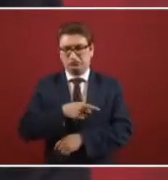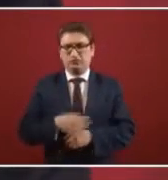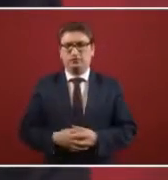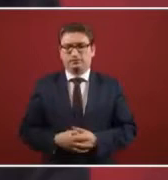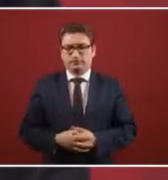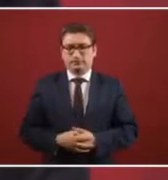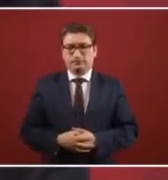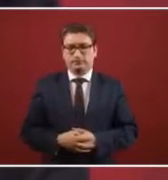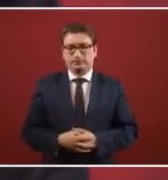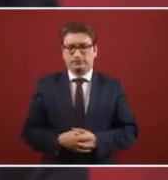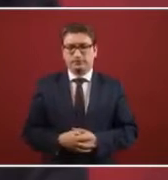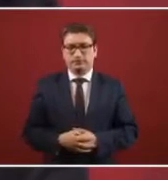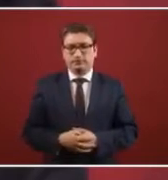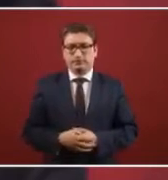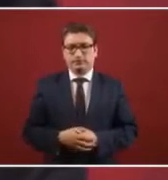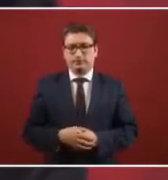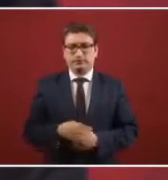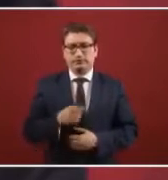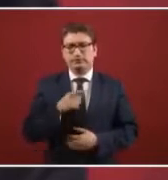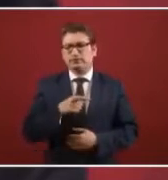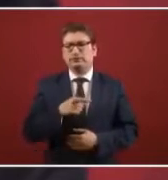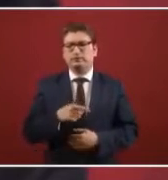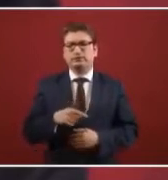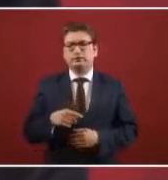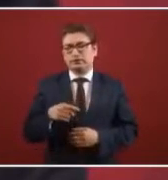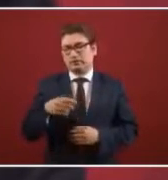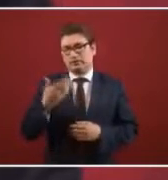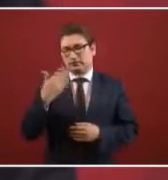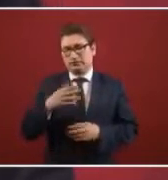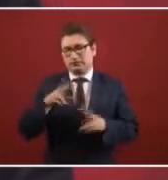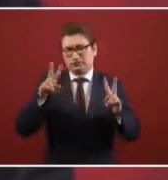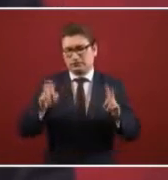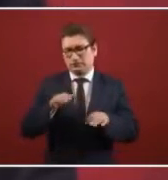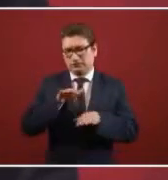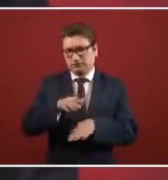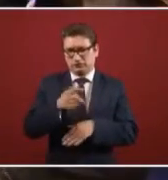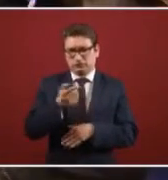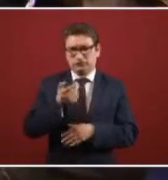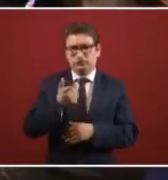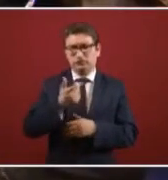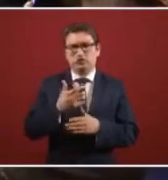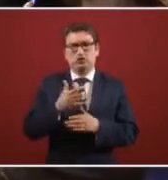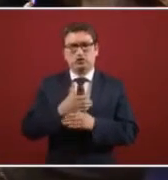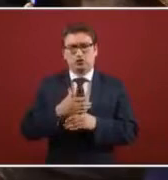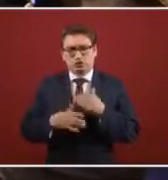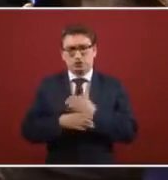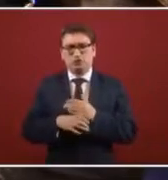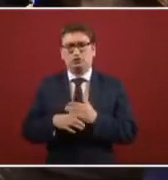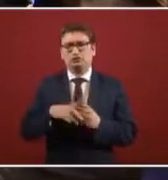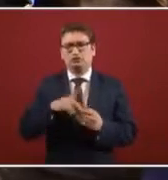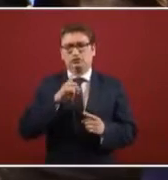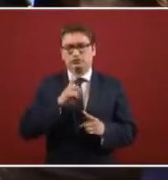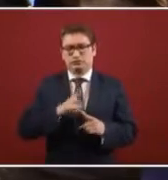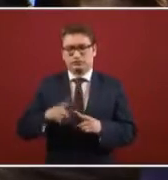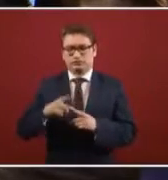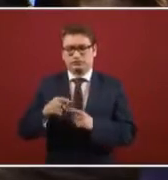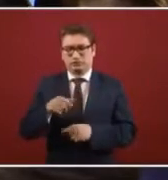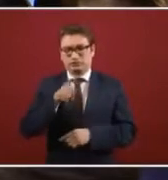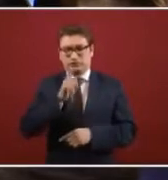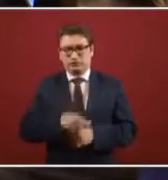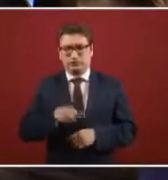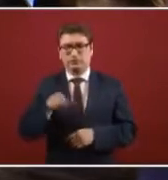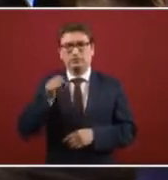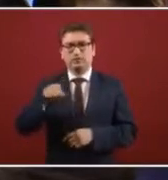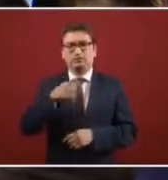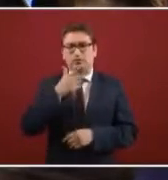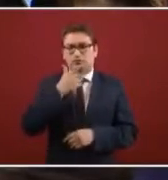este tema, So regarding this matter, sobre los bienes over the goods este ciudadano of this